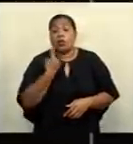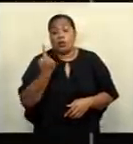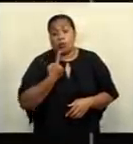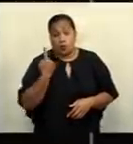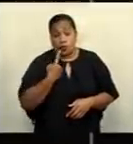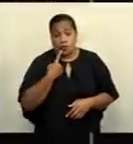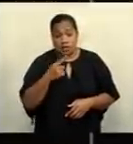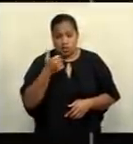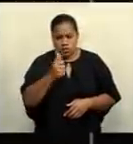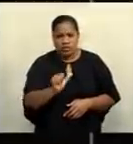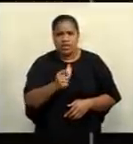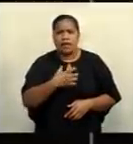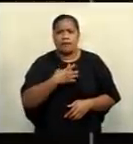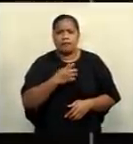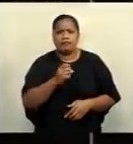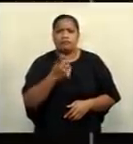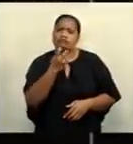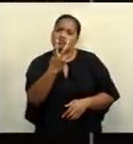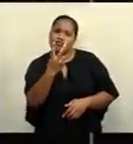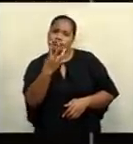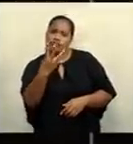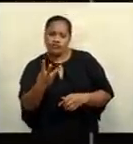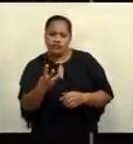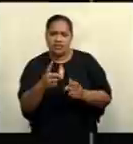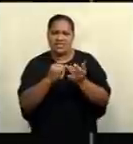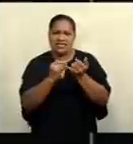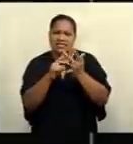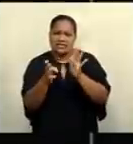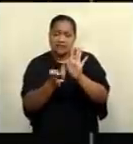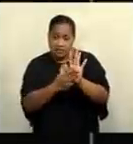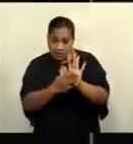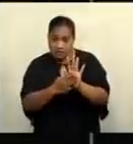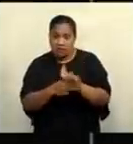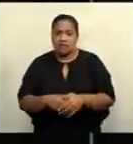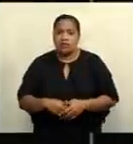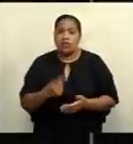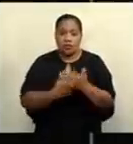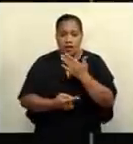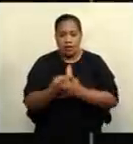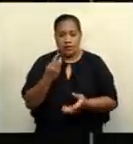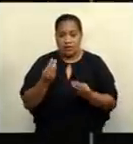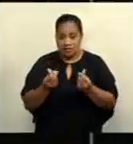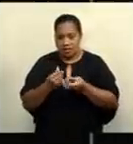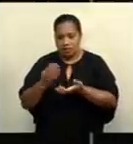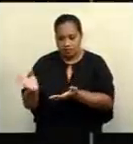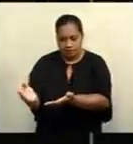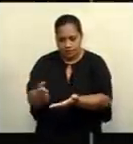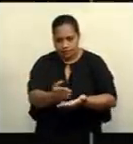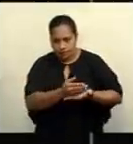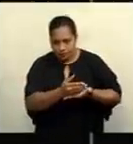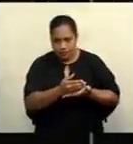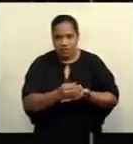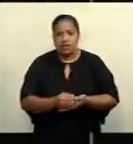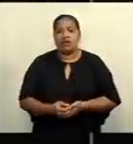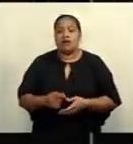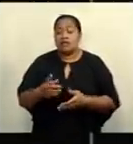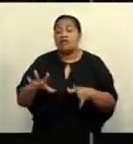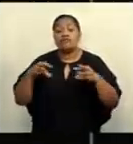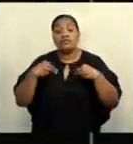one SIM in the previous rounds, funds have been recovered from them. Hence, they received a payment of less